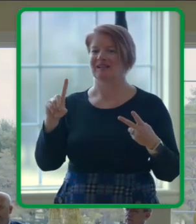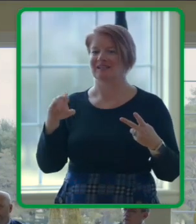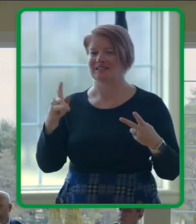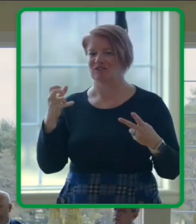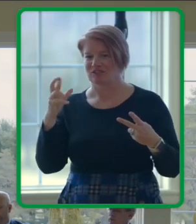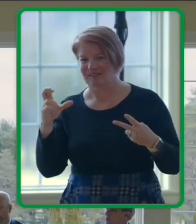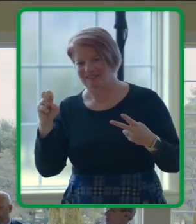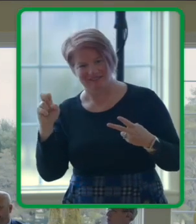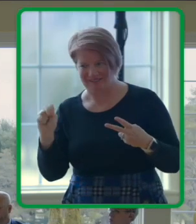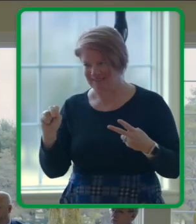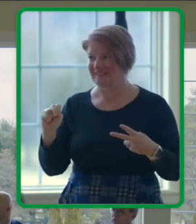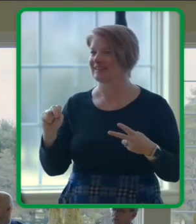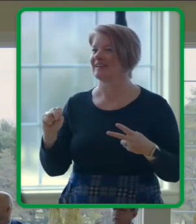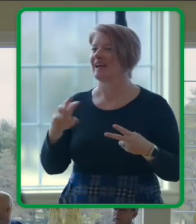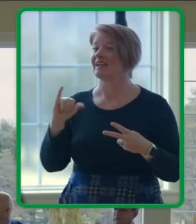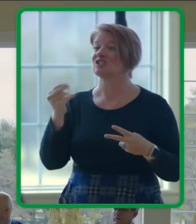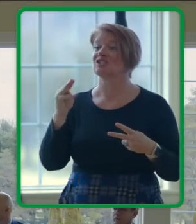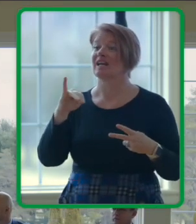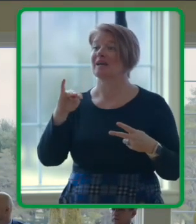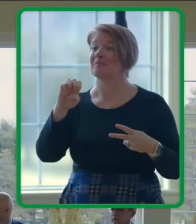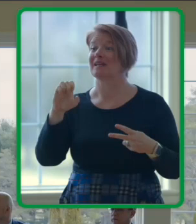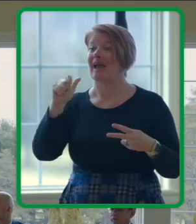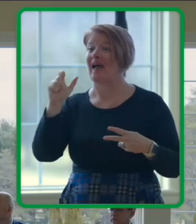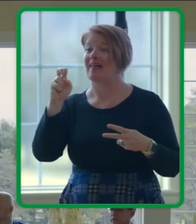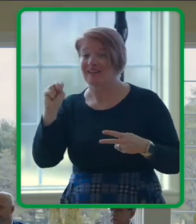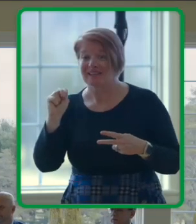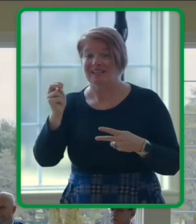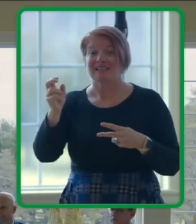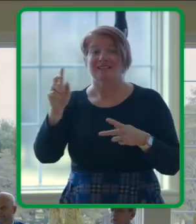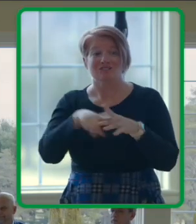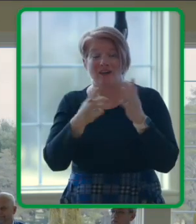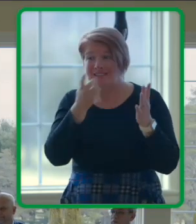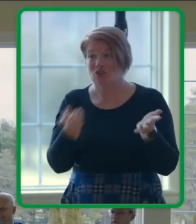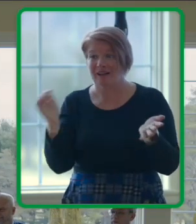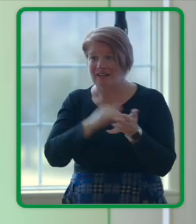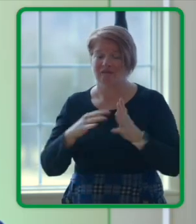applause, especially Jamie Ellen bringing back the dinner. What a great idea that was.